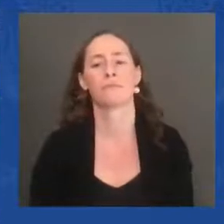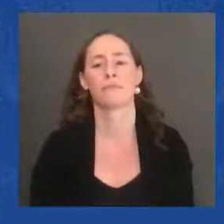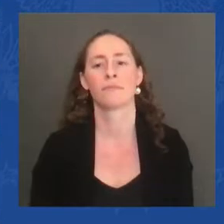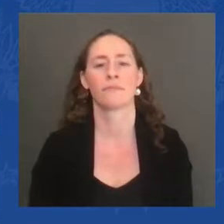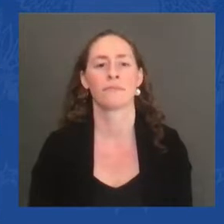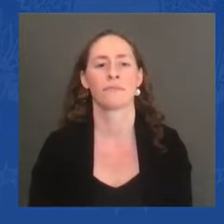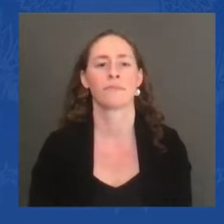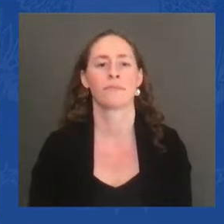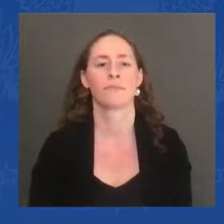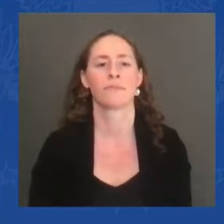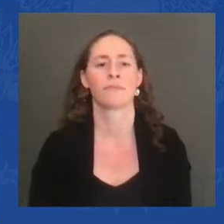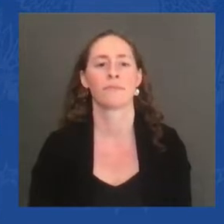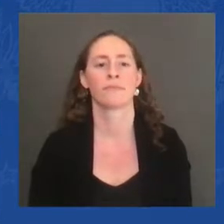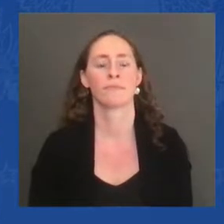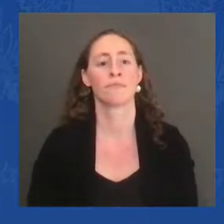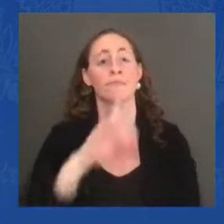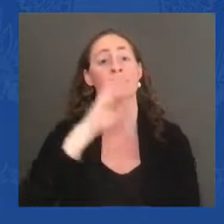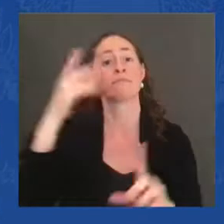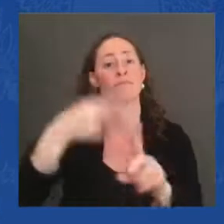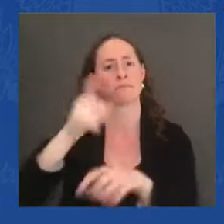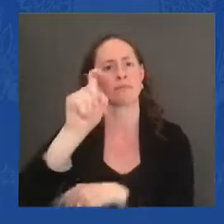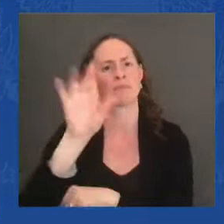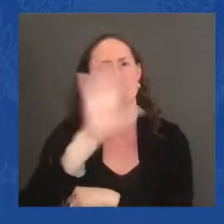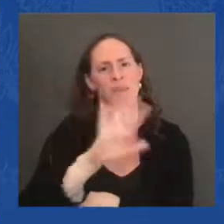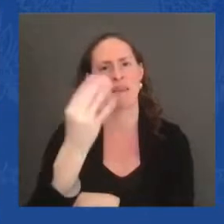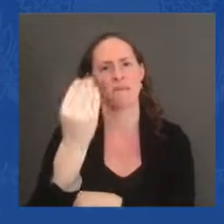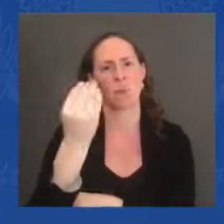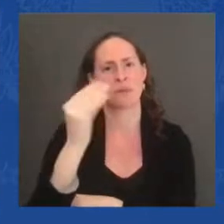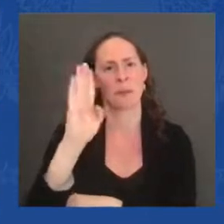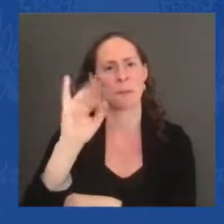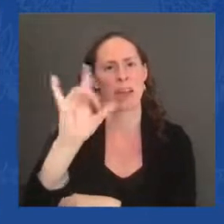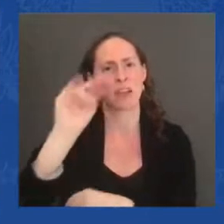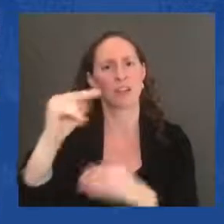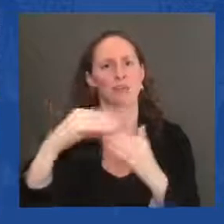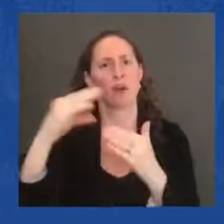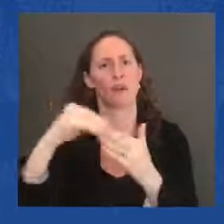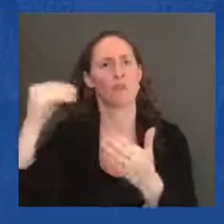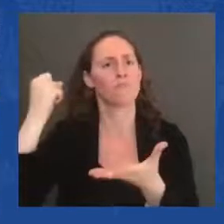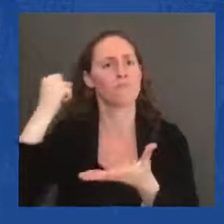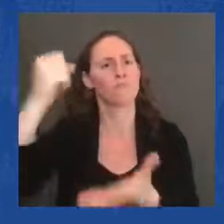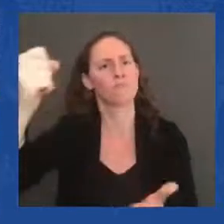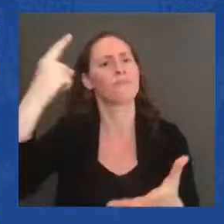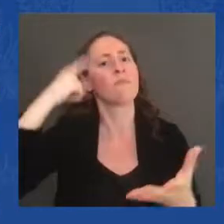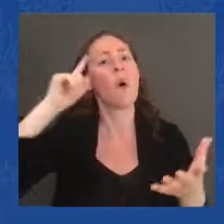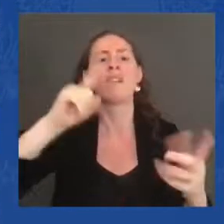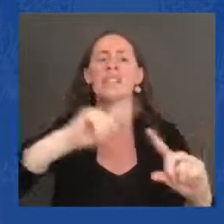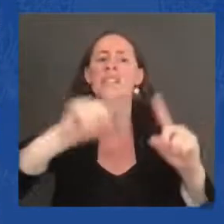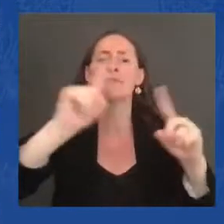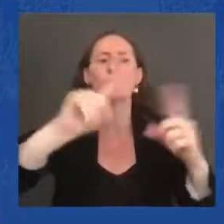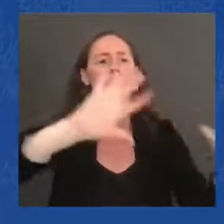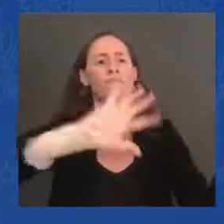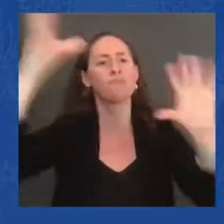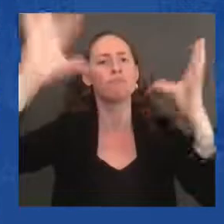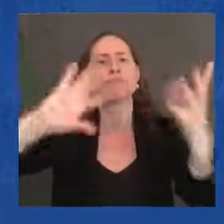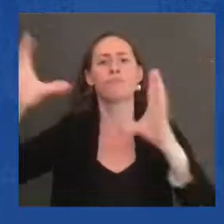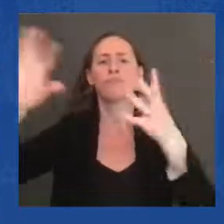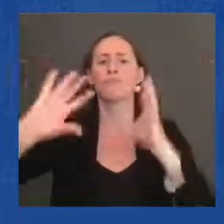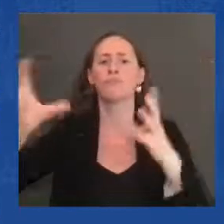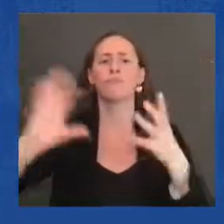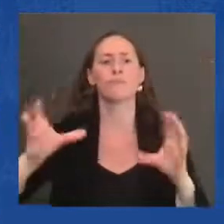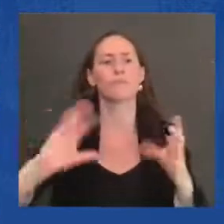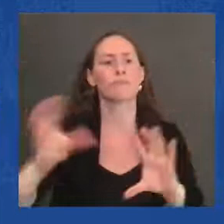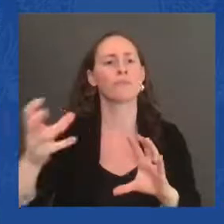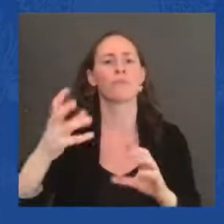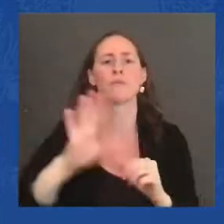communities hit with wildfire and drought. We got to pass it. Got to get it done. It's gone through both houses. But that's going to,